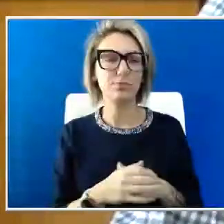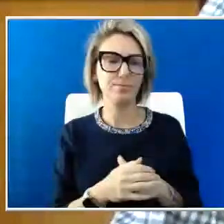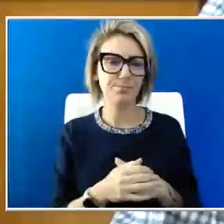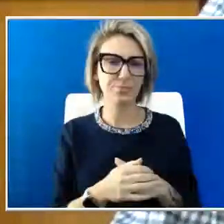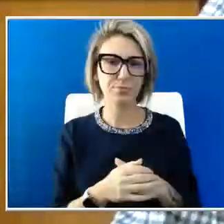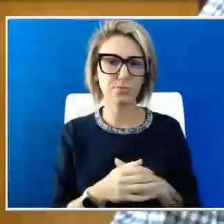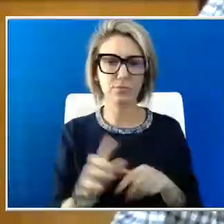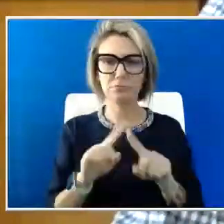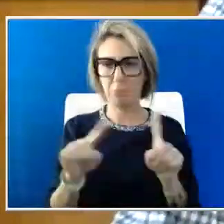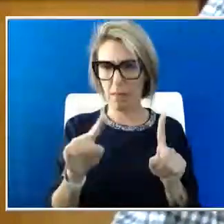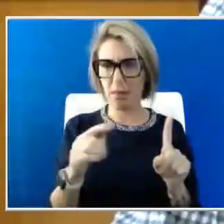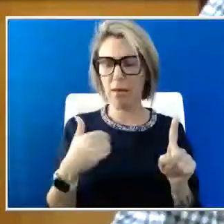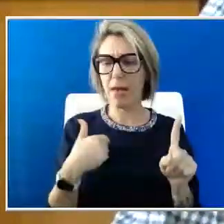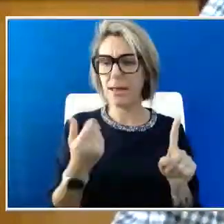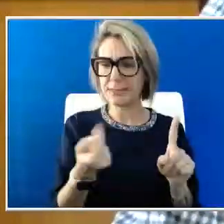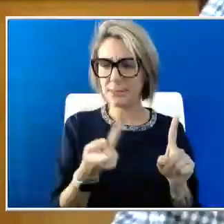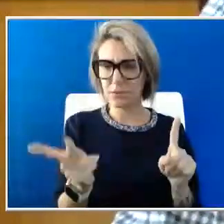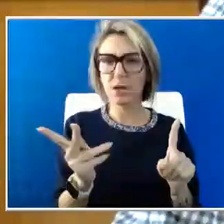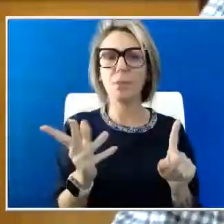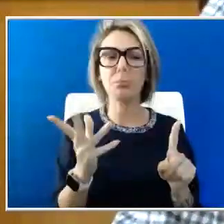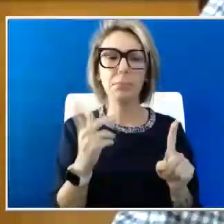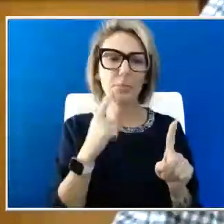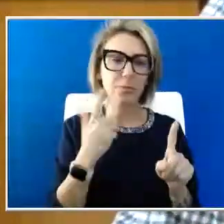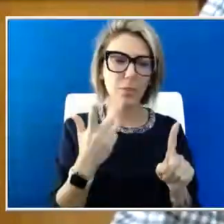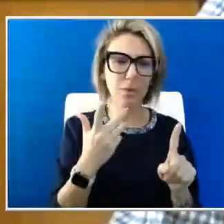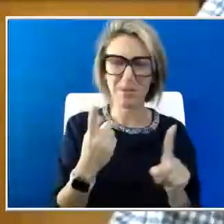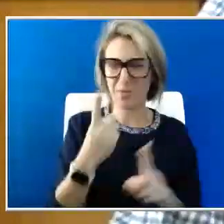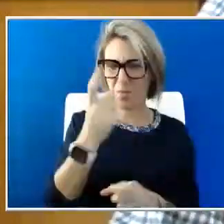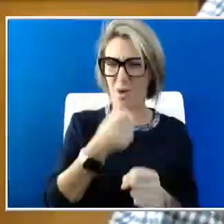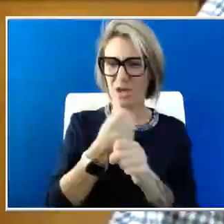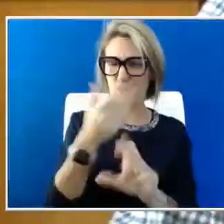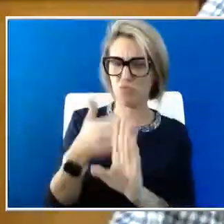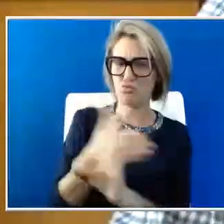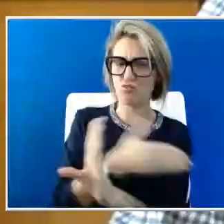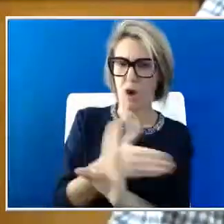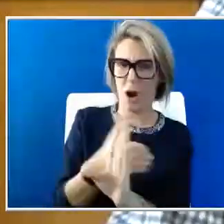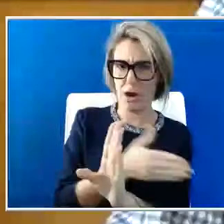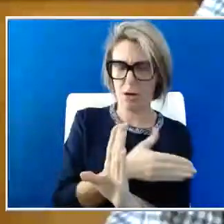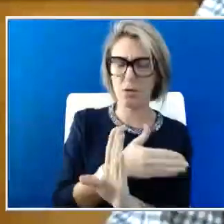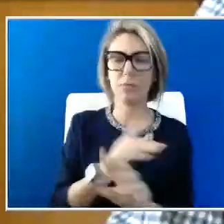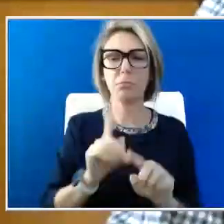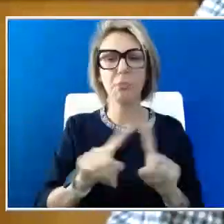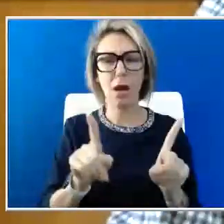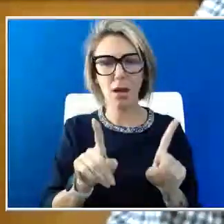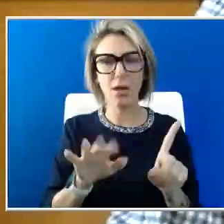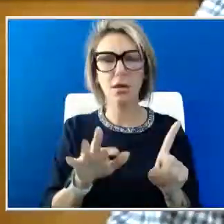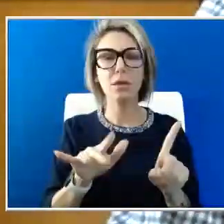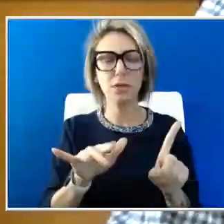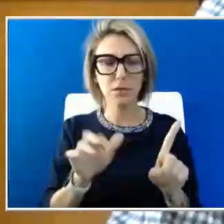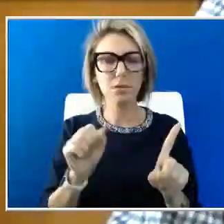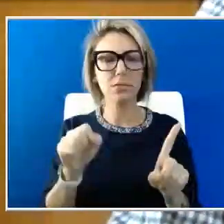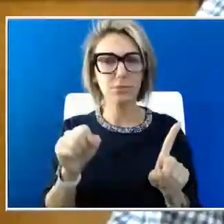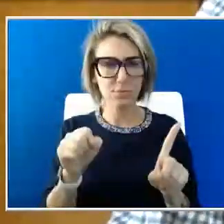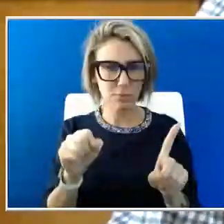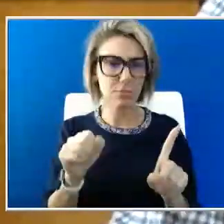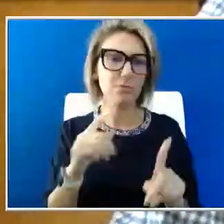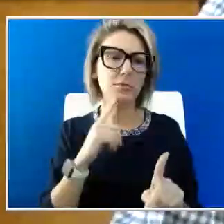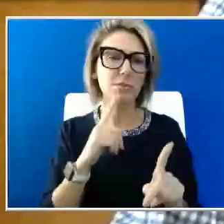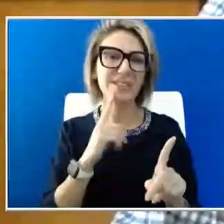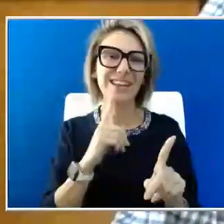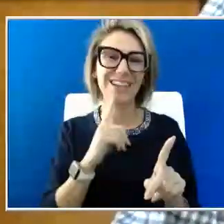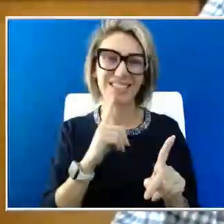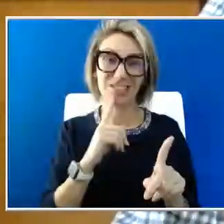had some of them maybe a year or two prior to that. But yeah, it started sneaking